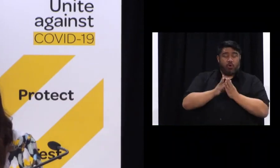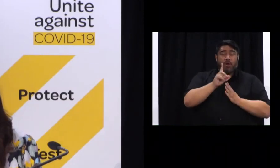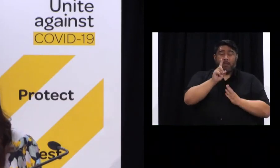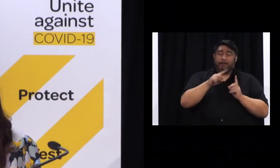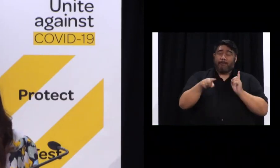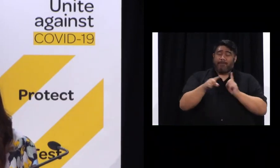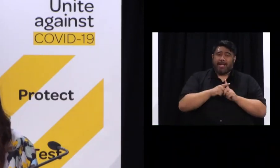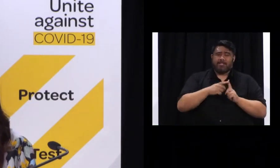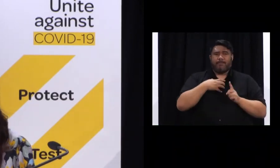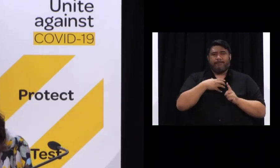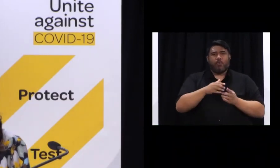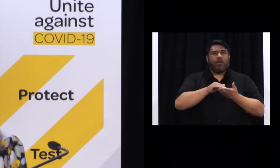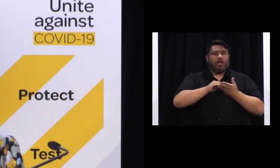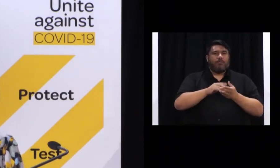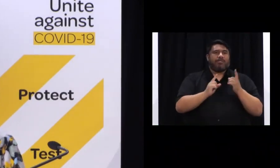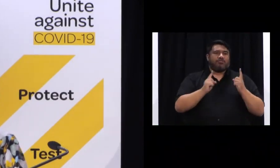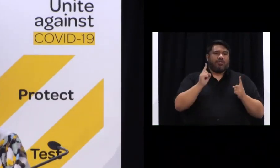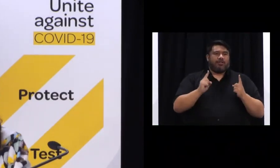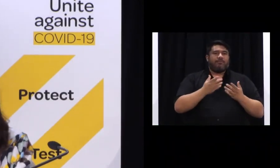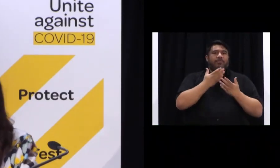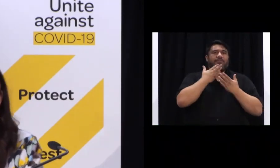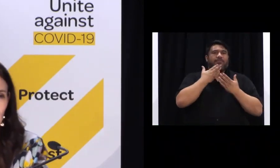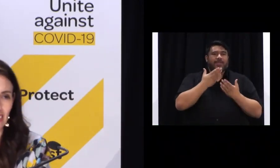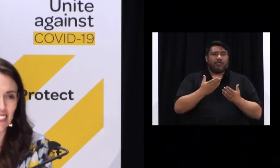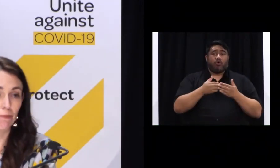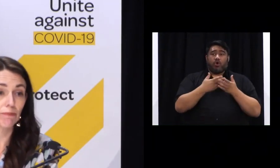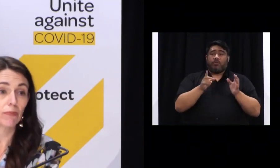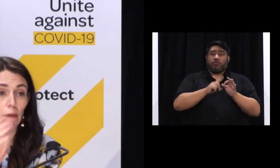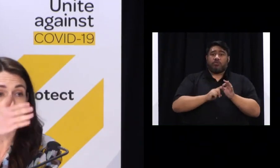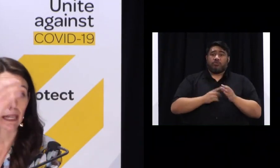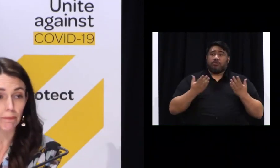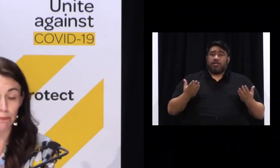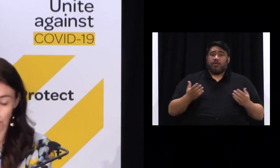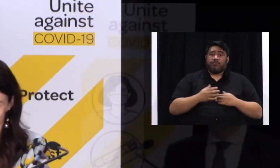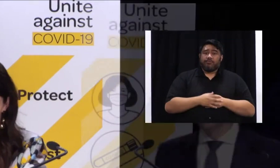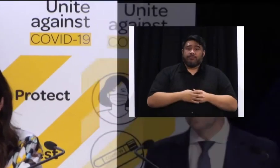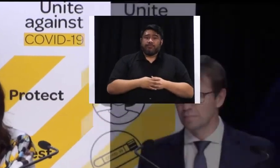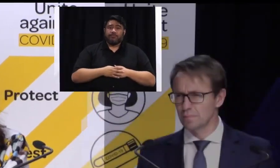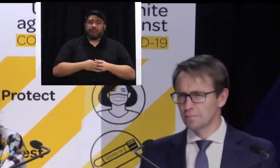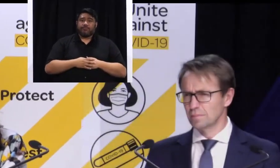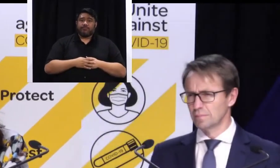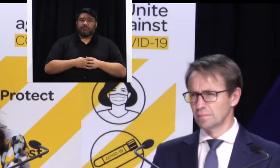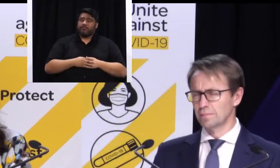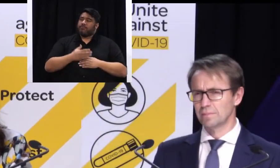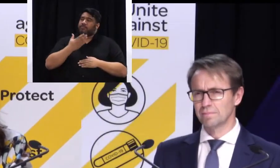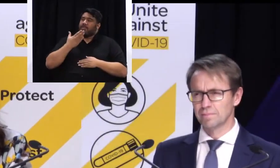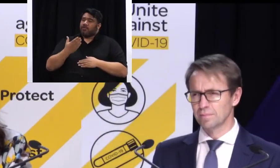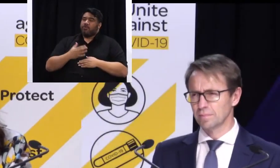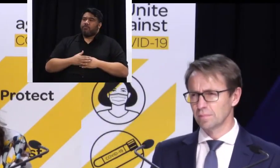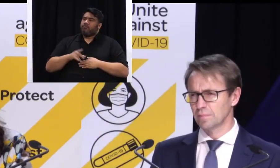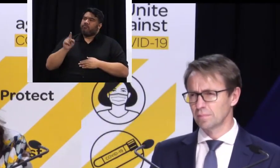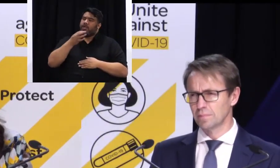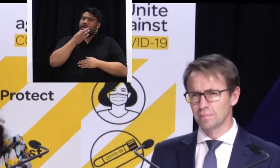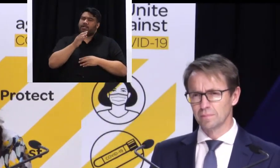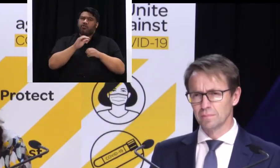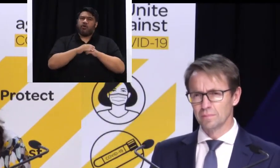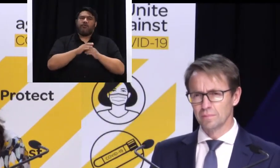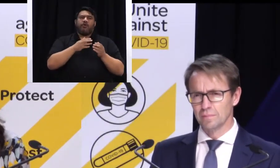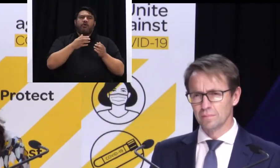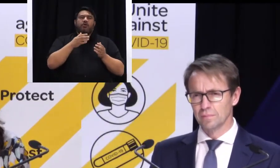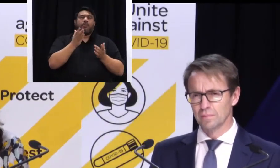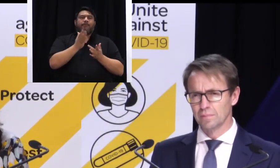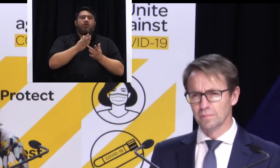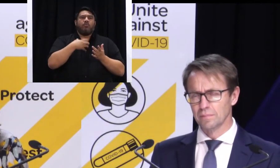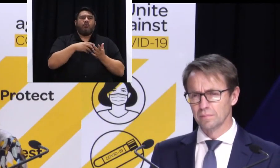let's make sure we look after one another. Happy to take questions. Thank you. At Middlemore Hospital, we know that staff